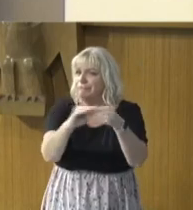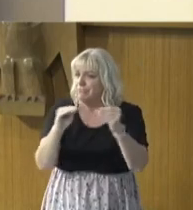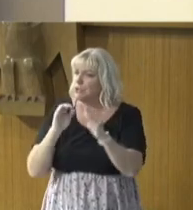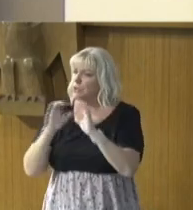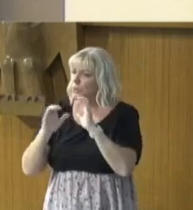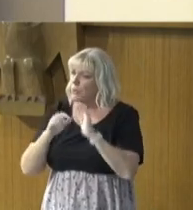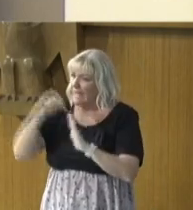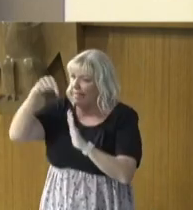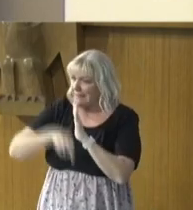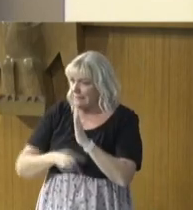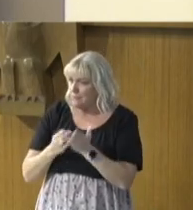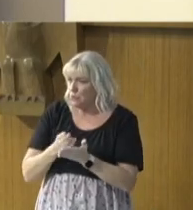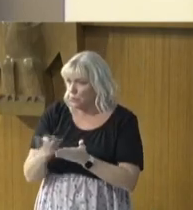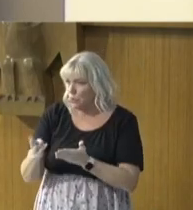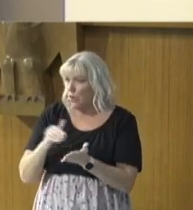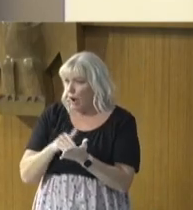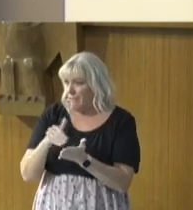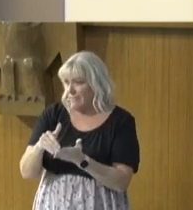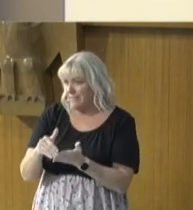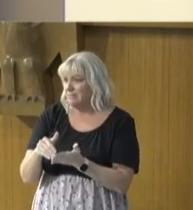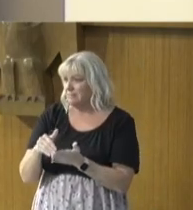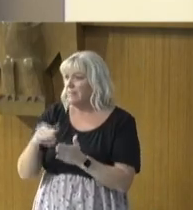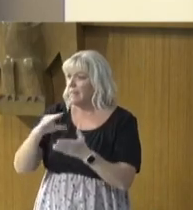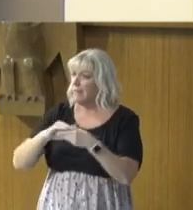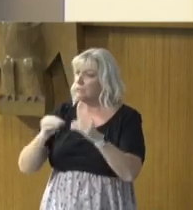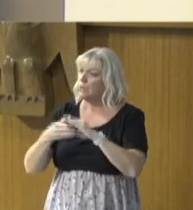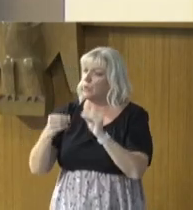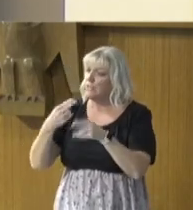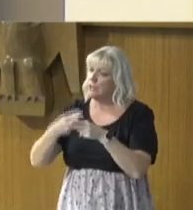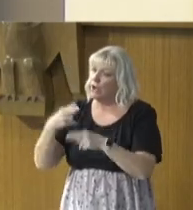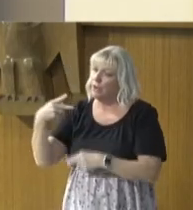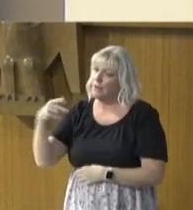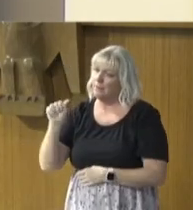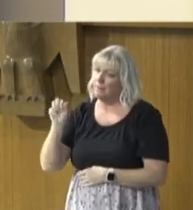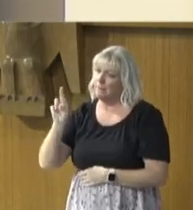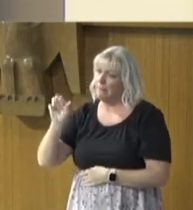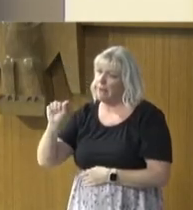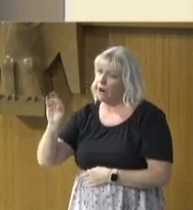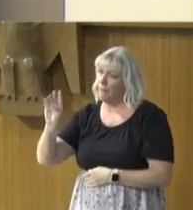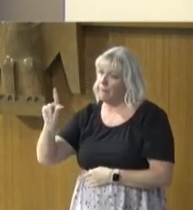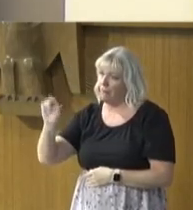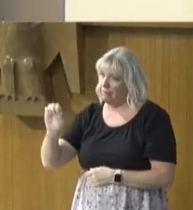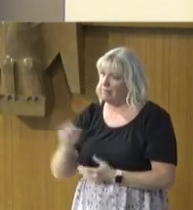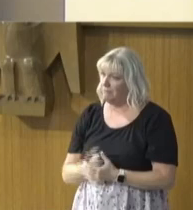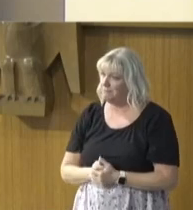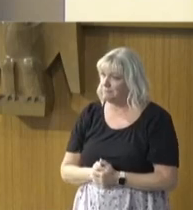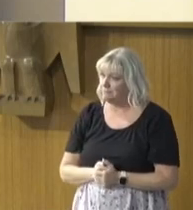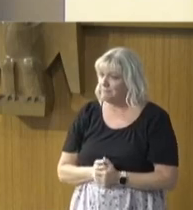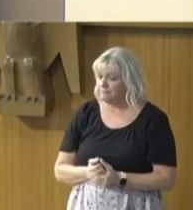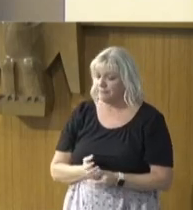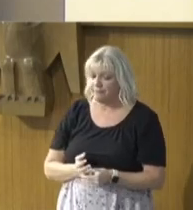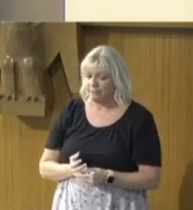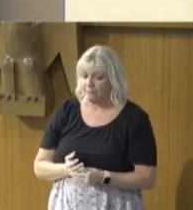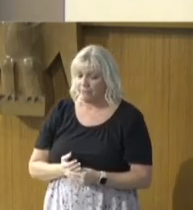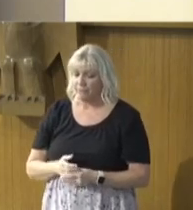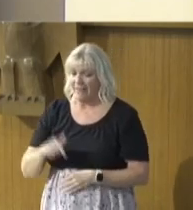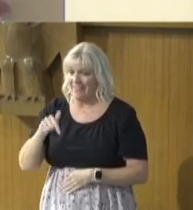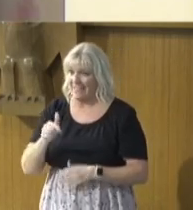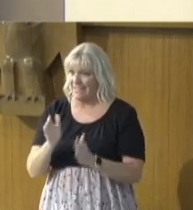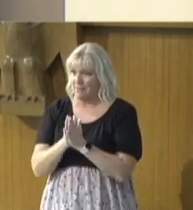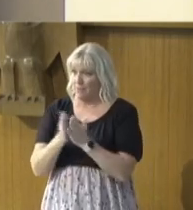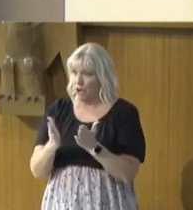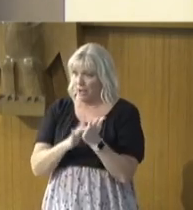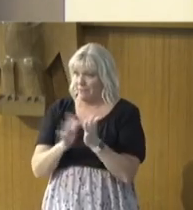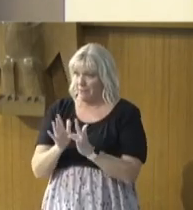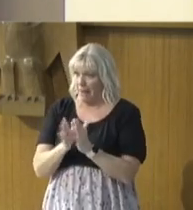all the time. They're called parables. Now here's why this book of the Bible is called